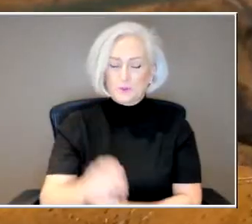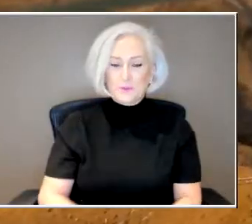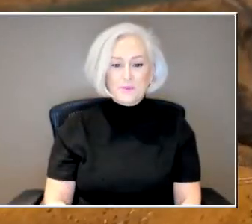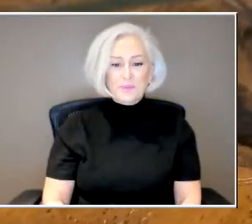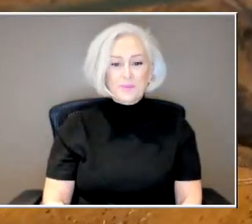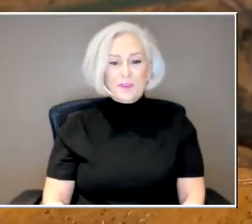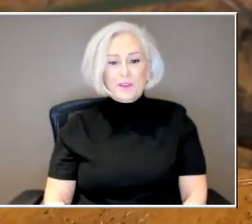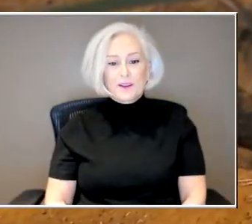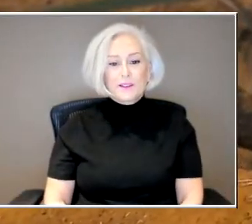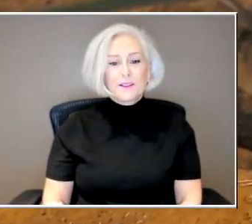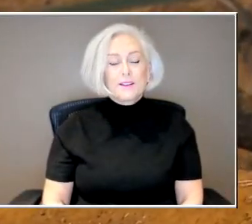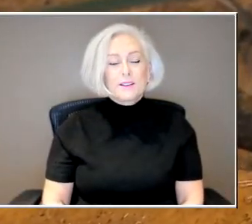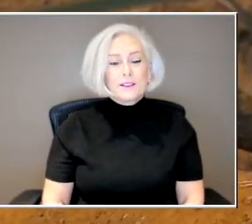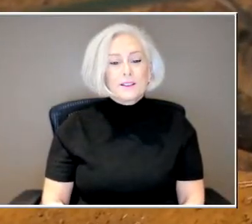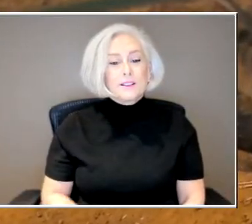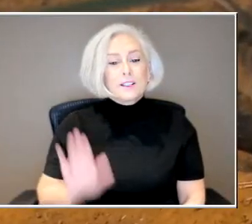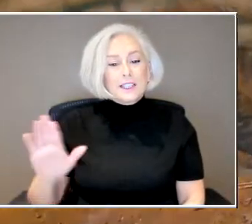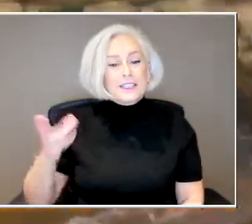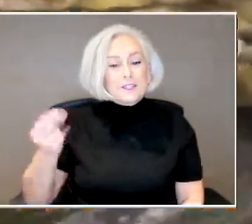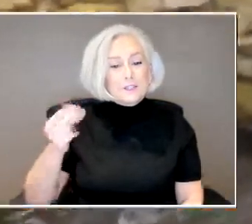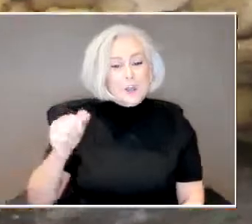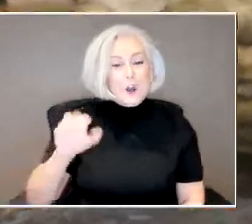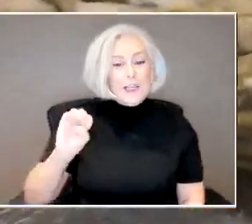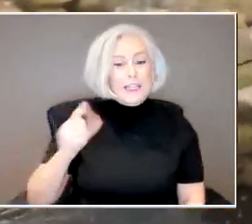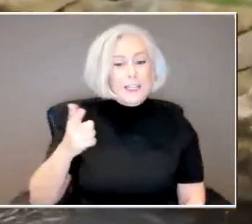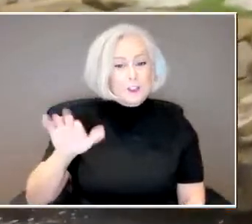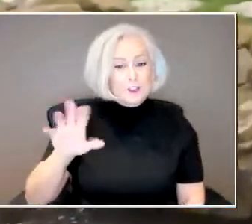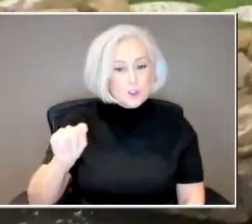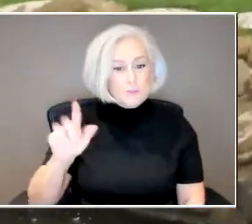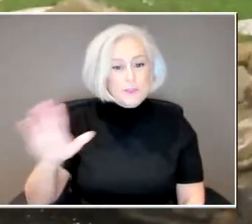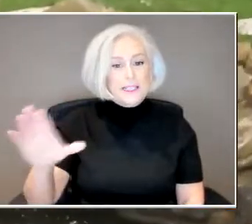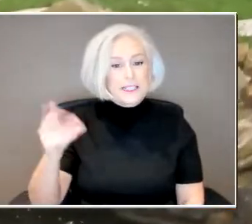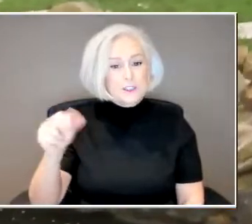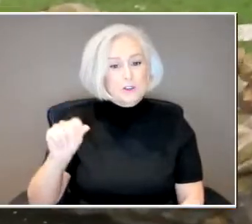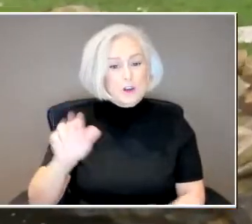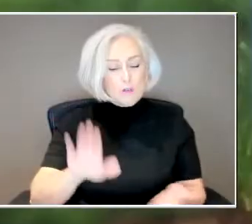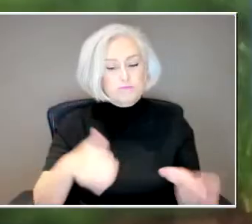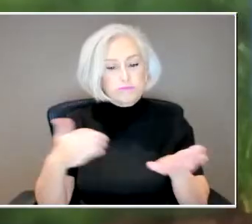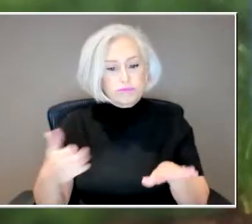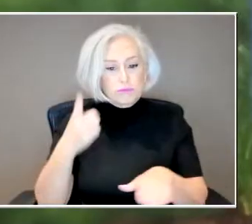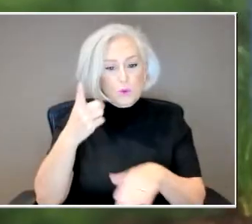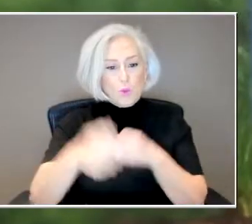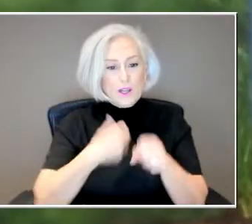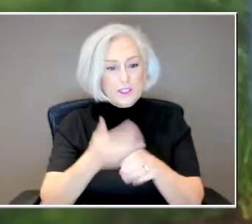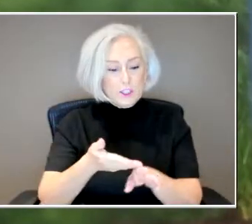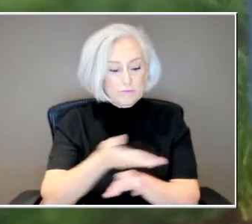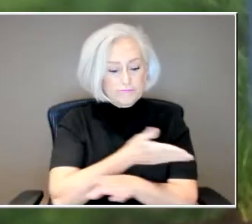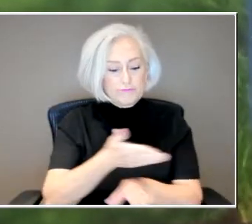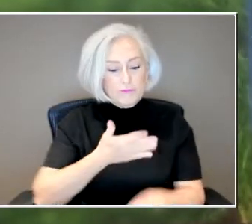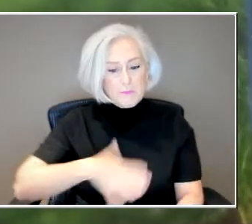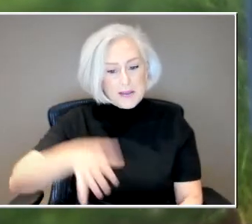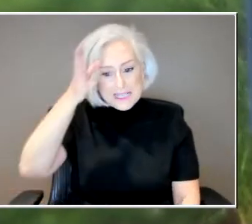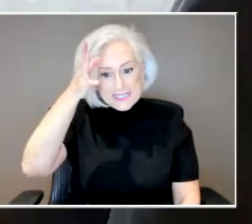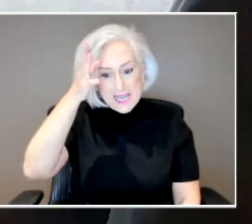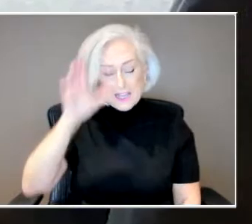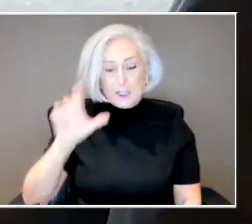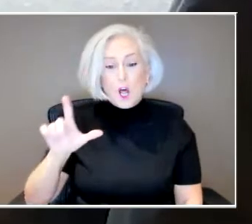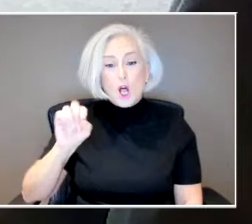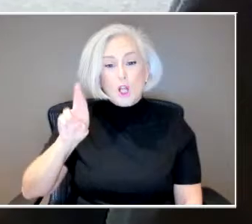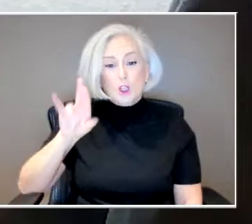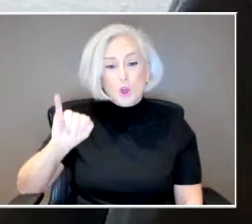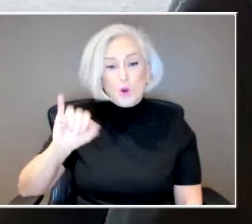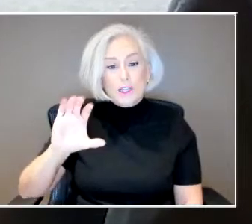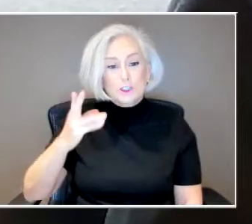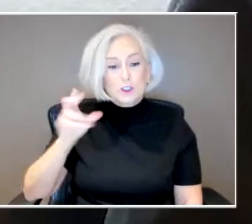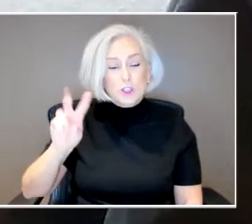That was his dog, Egypt, and his dog passed away a year before my dad did. Lori Chavez wished her dad